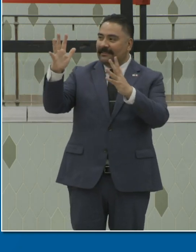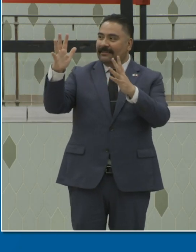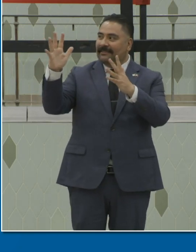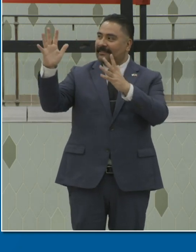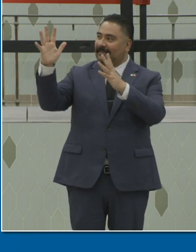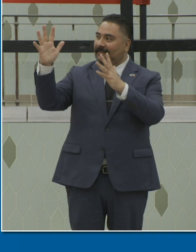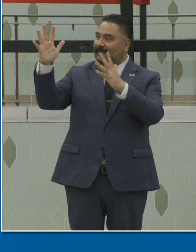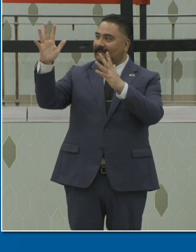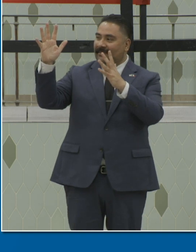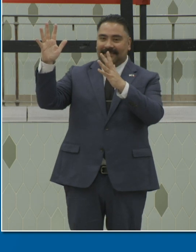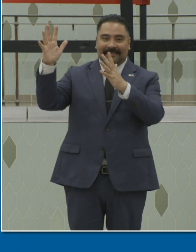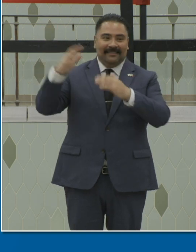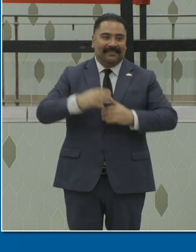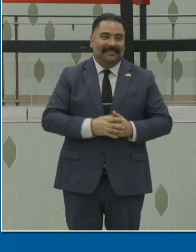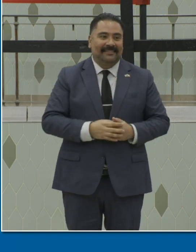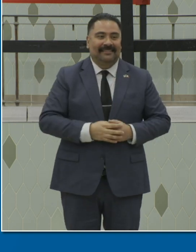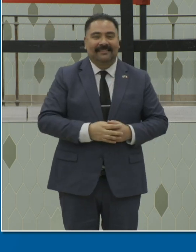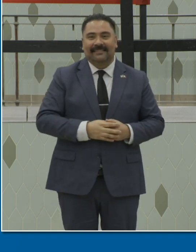here.